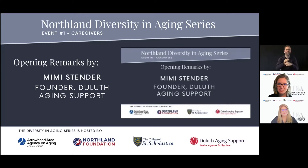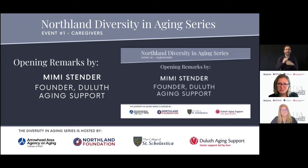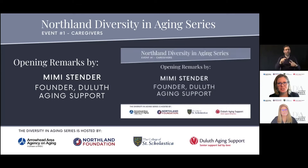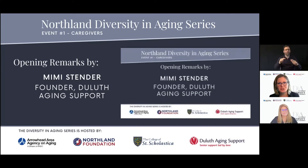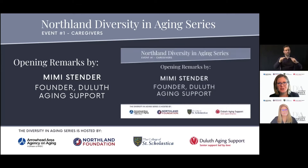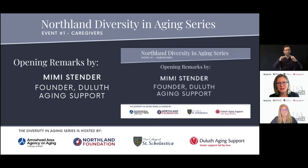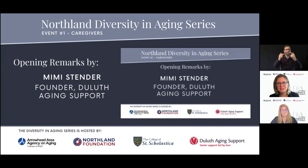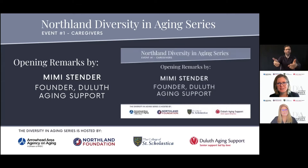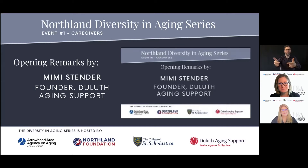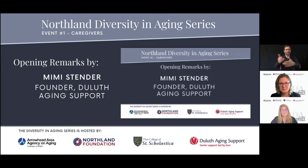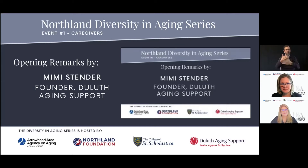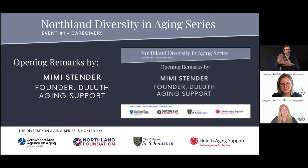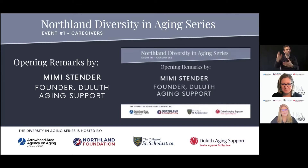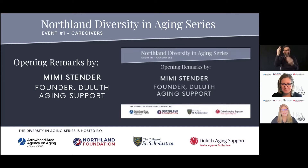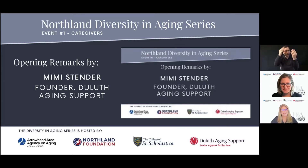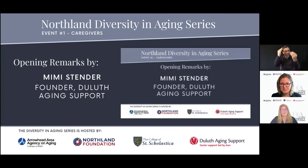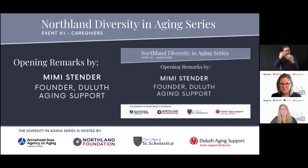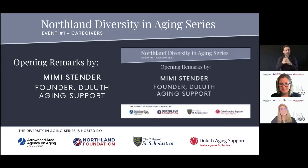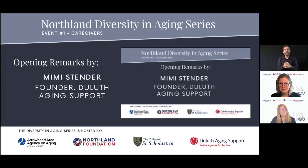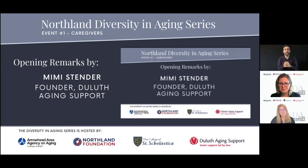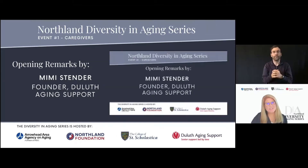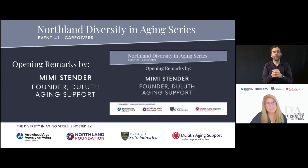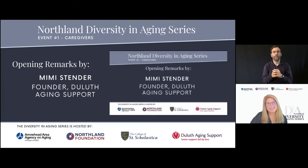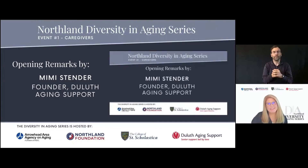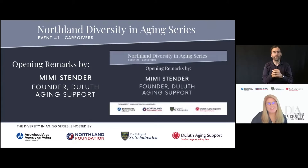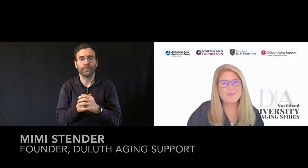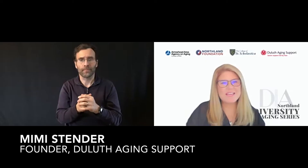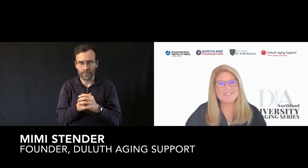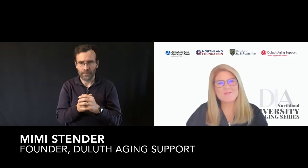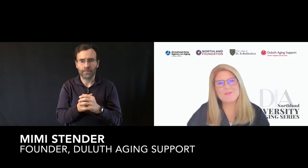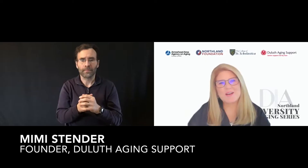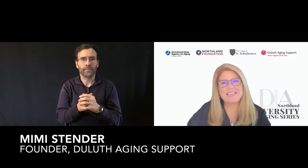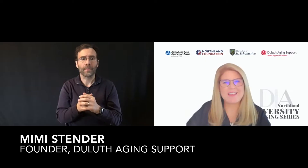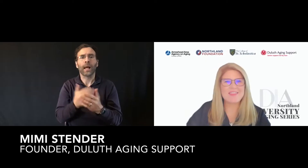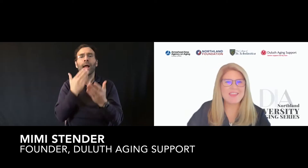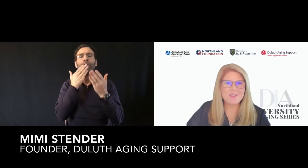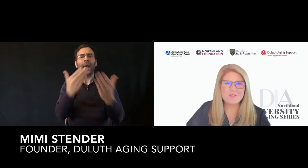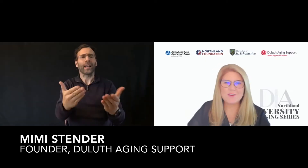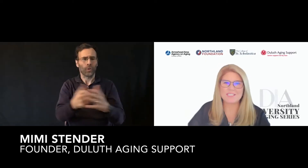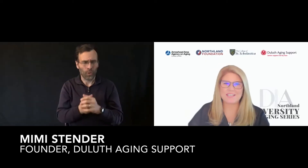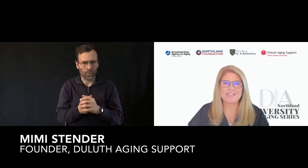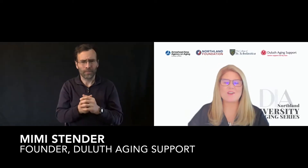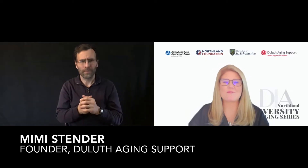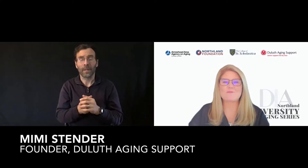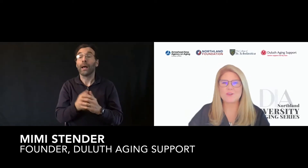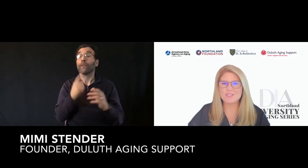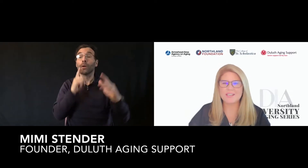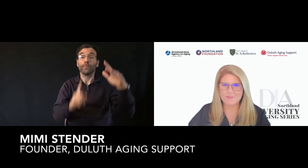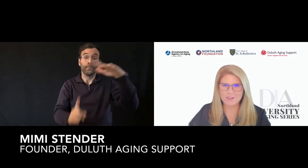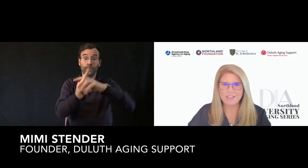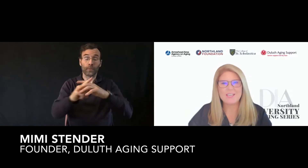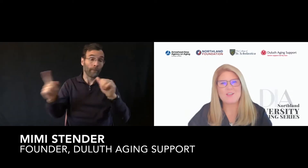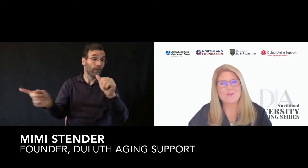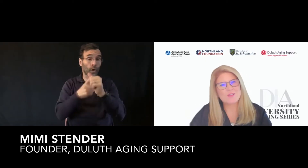it off to you to share your thoughts. Thank you, Georgia, and greetings, everyone, and thank you for attending our first